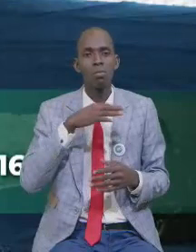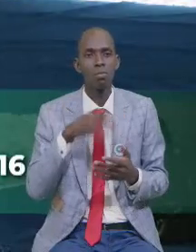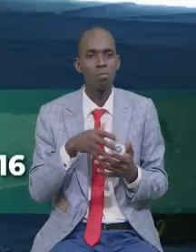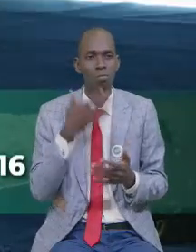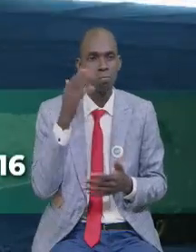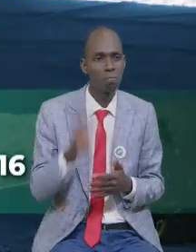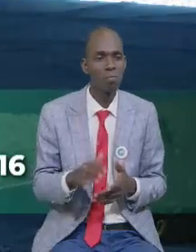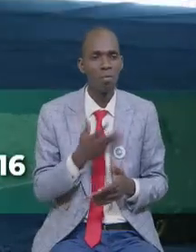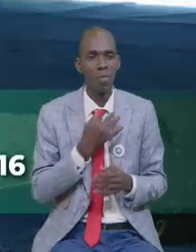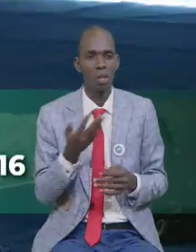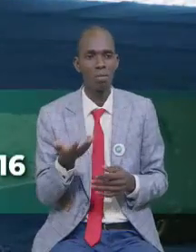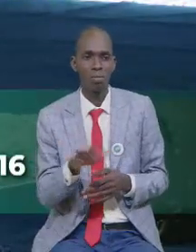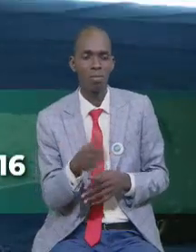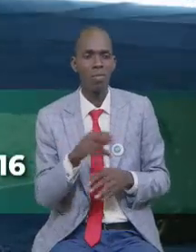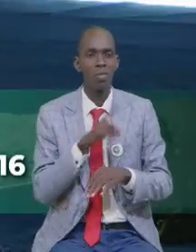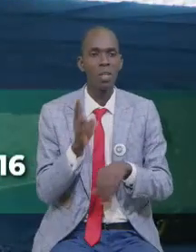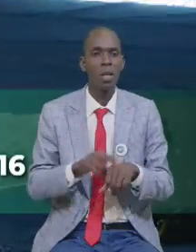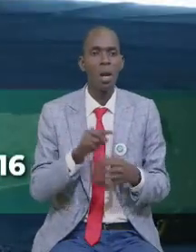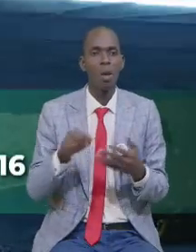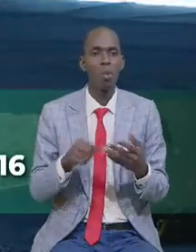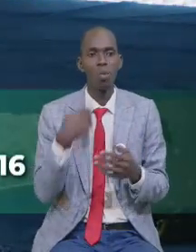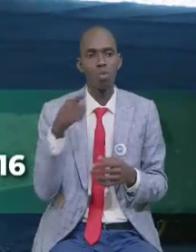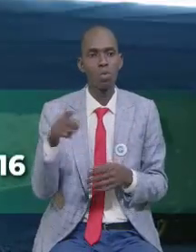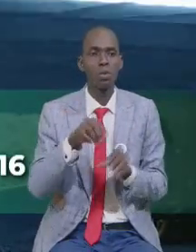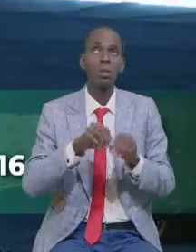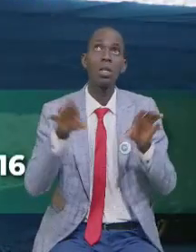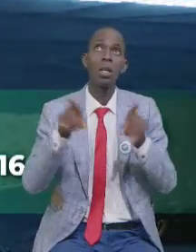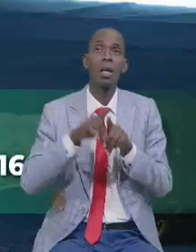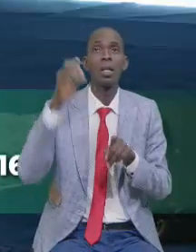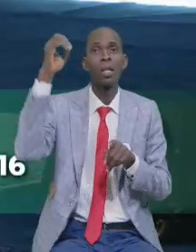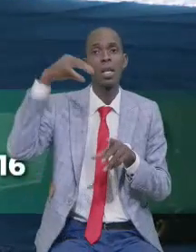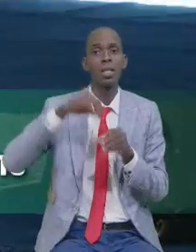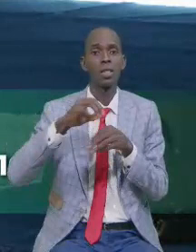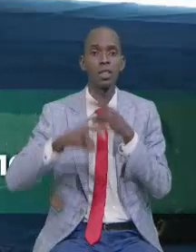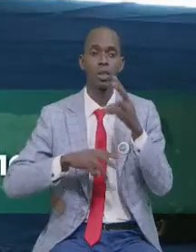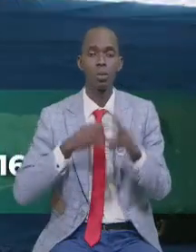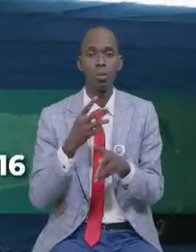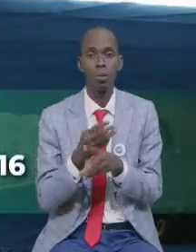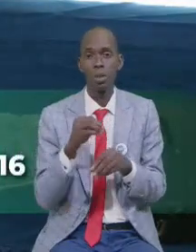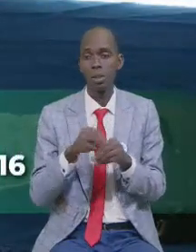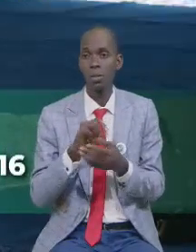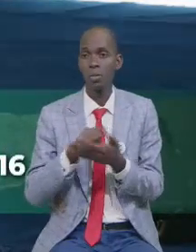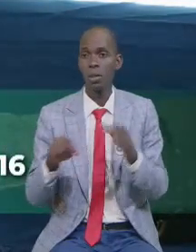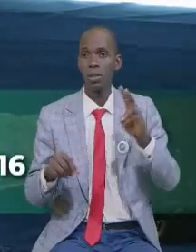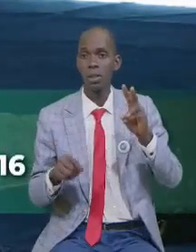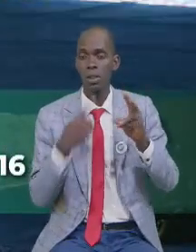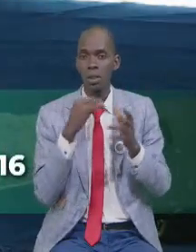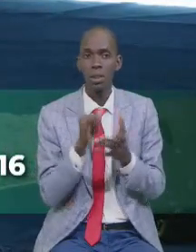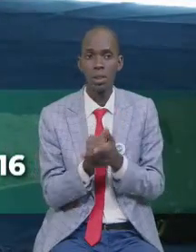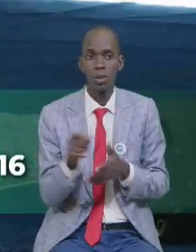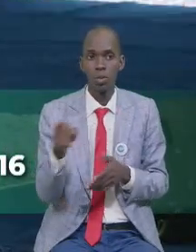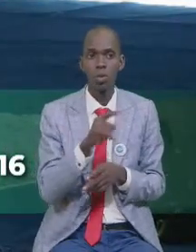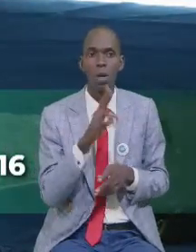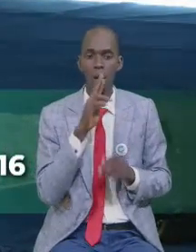as lights in the world. Then in verse 16, it says, we are holding forth, sons of God, daughters of